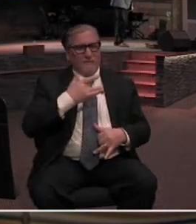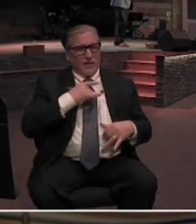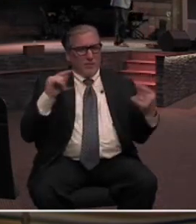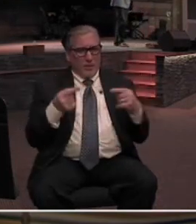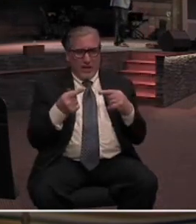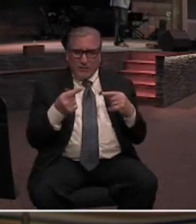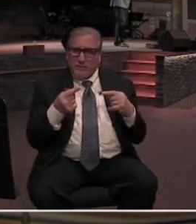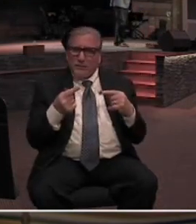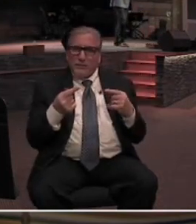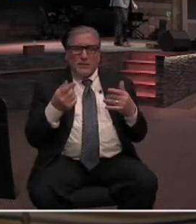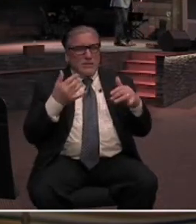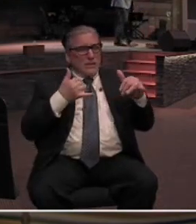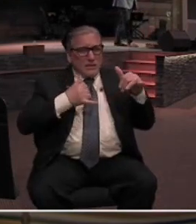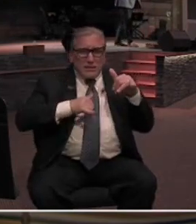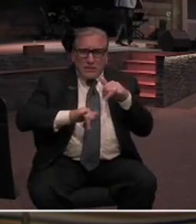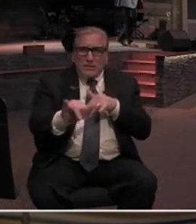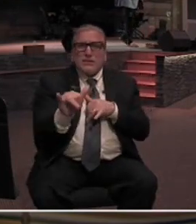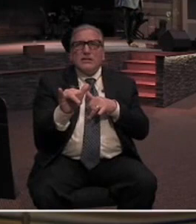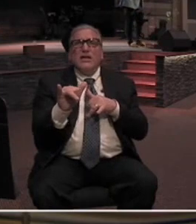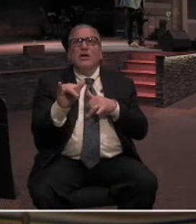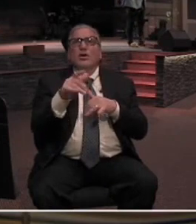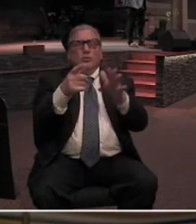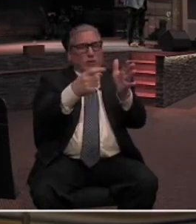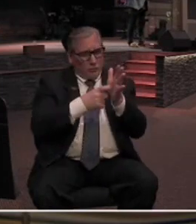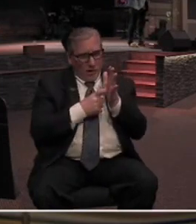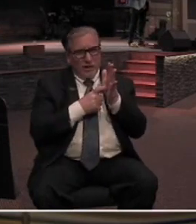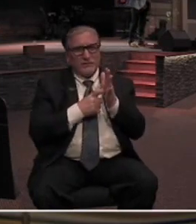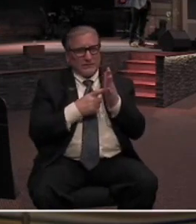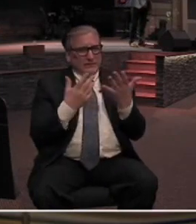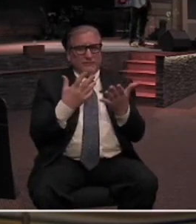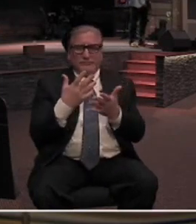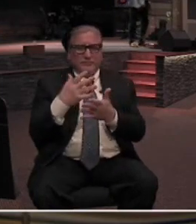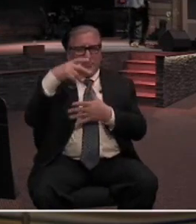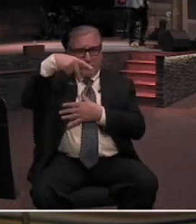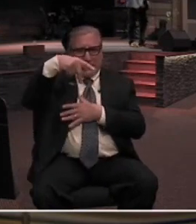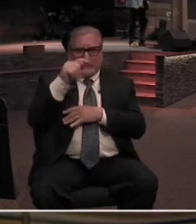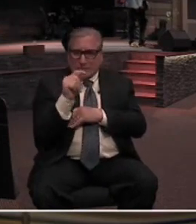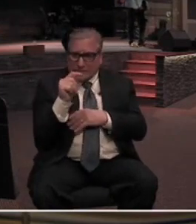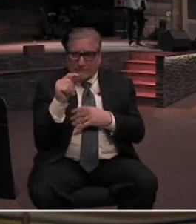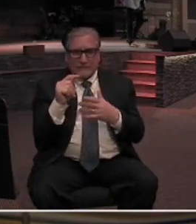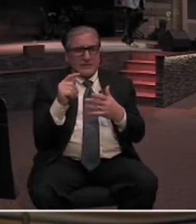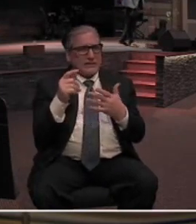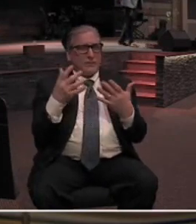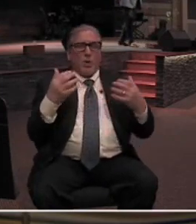therapy, some spiritual workouts that aren't fun, they aren't easy.